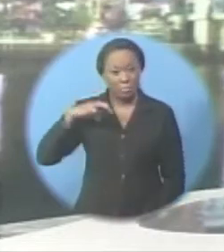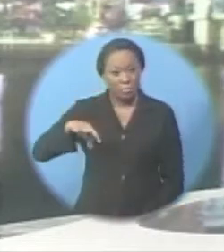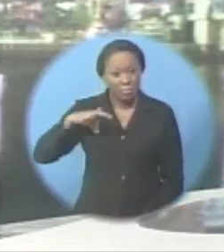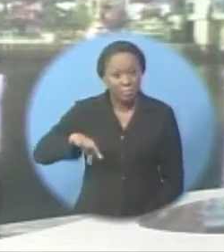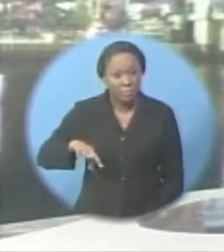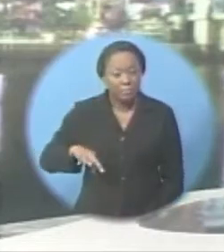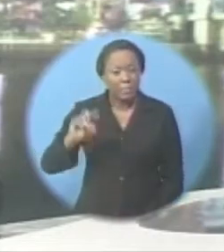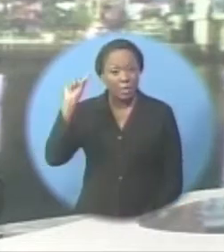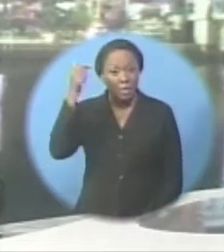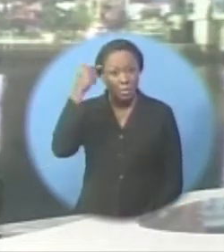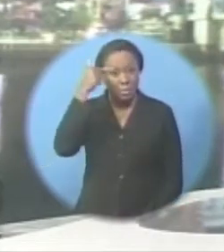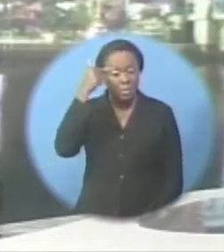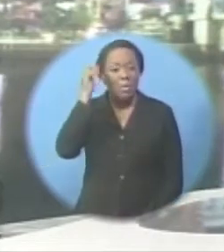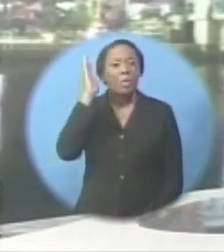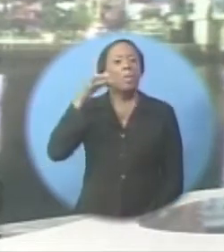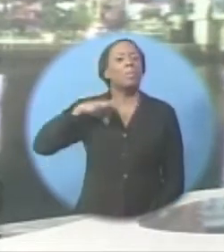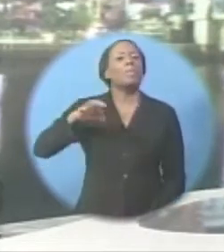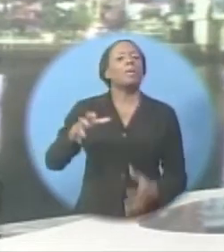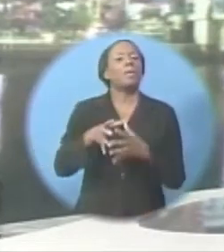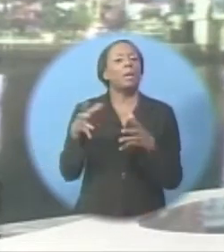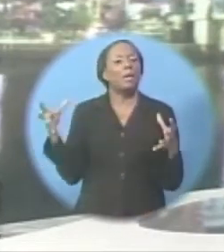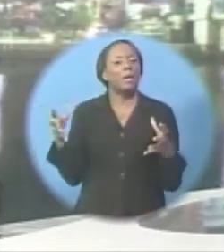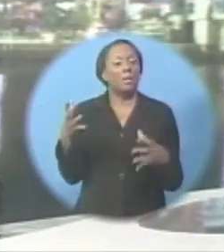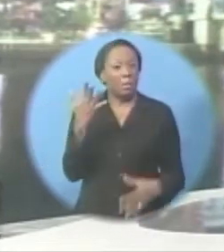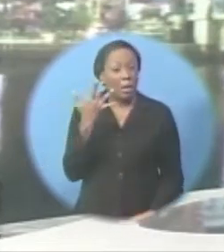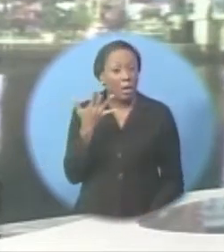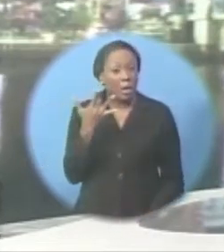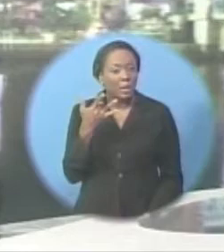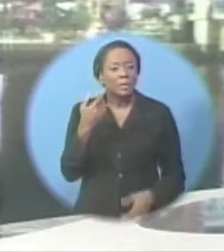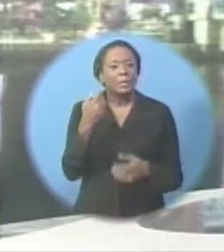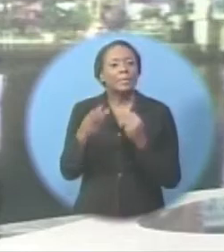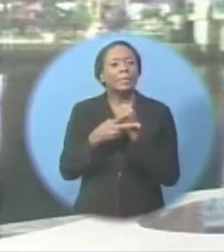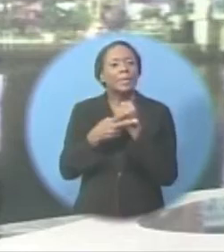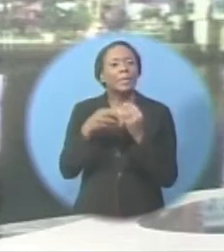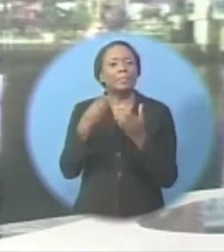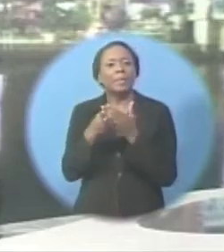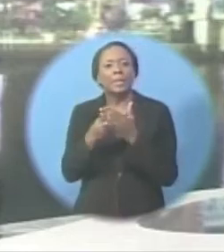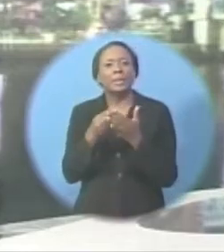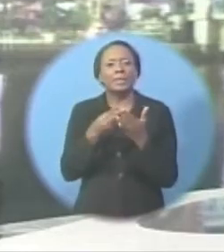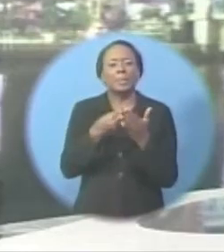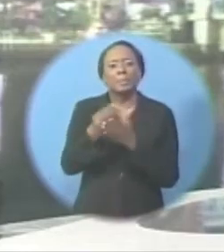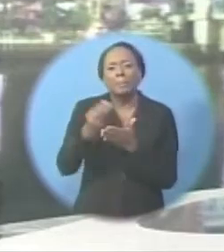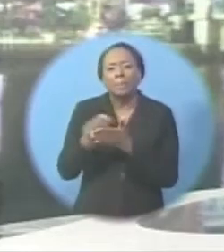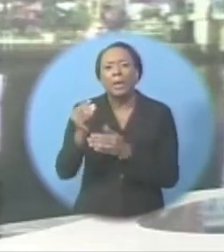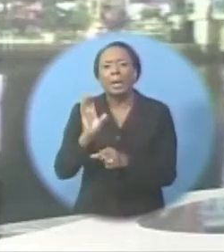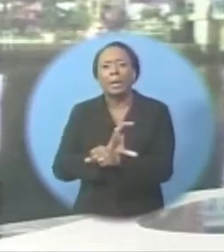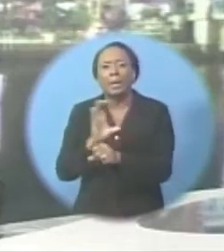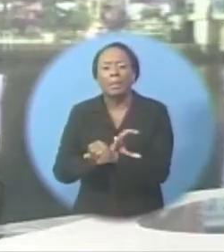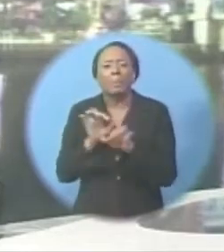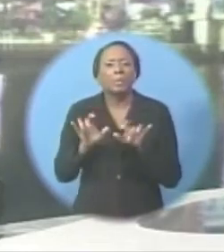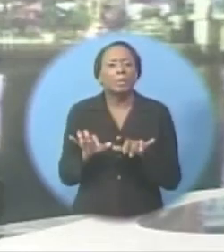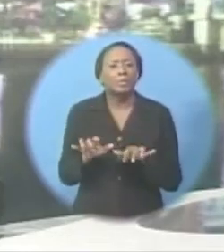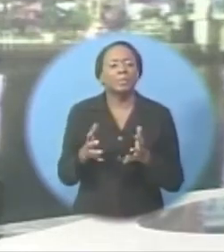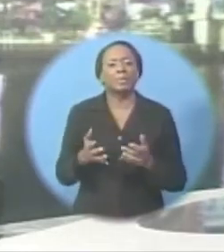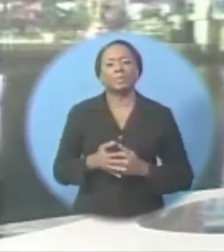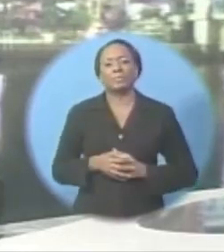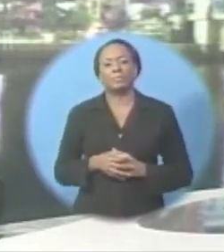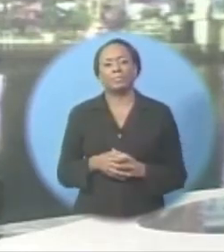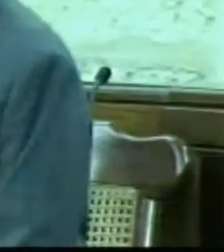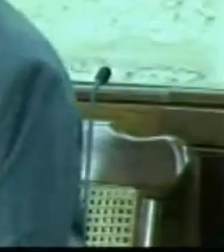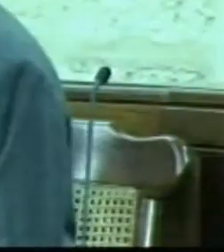biggest beneficiary, noting it could save money on the purchase of computers and other related equipment.